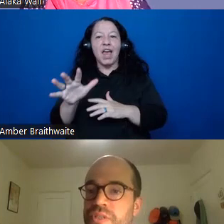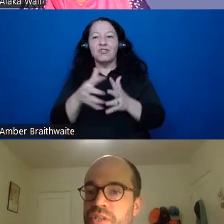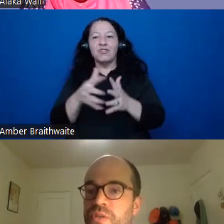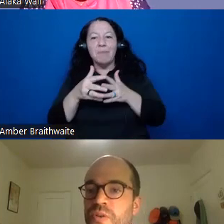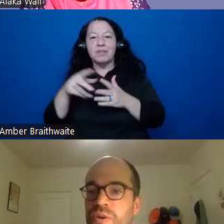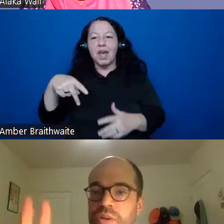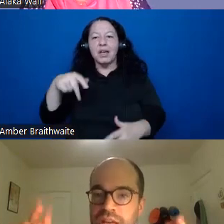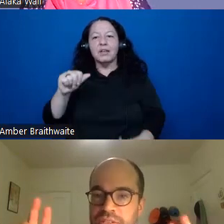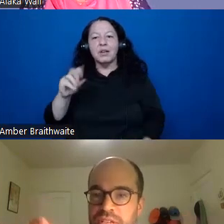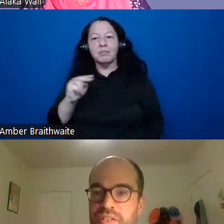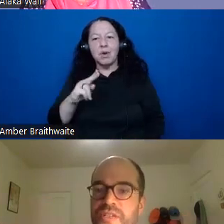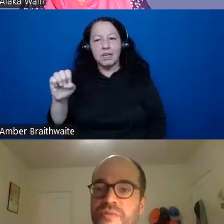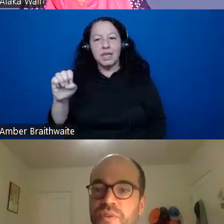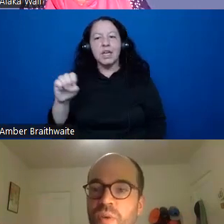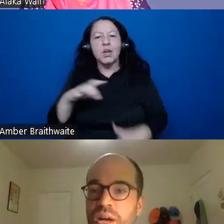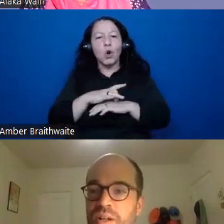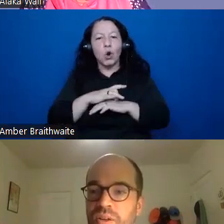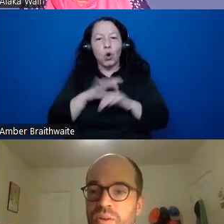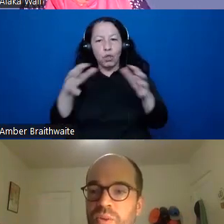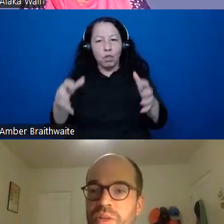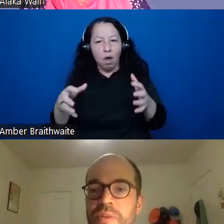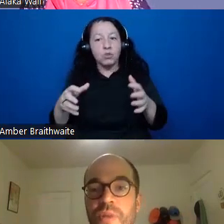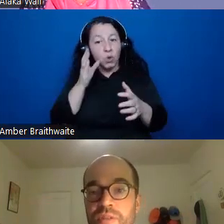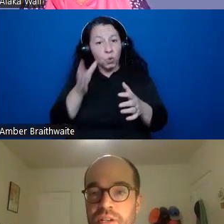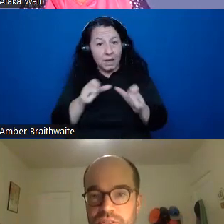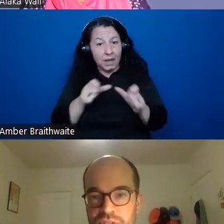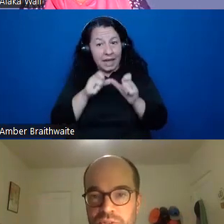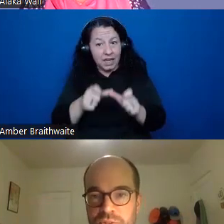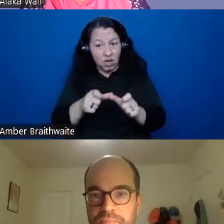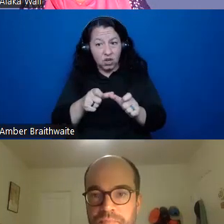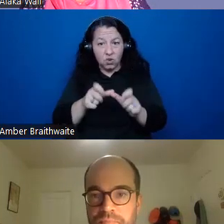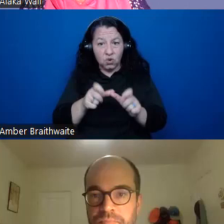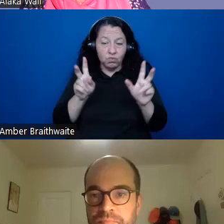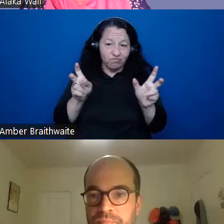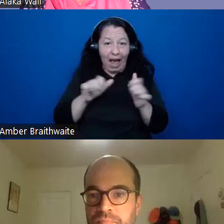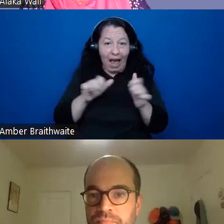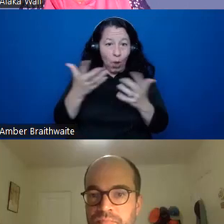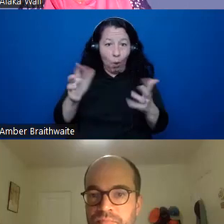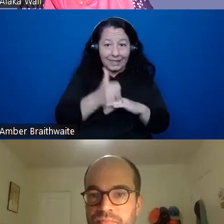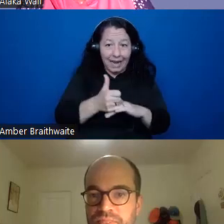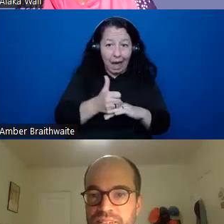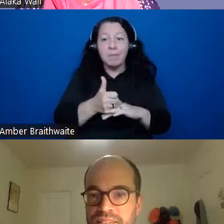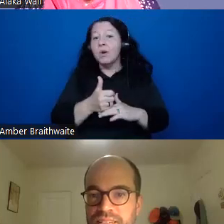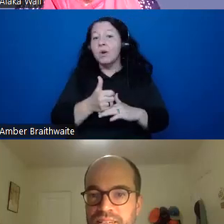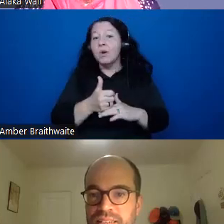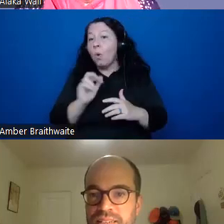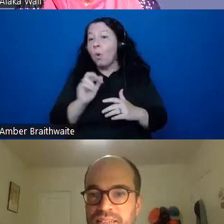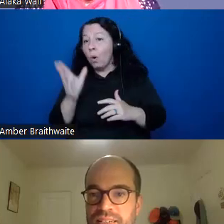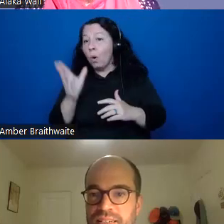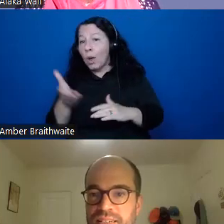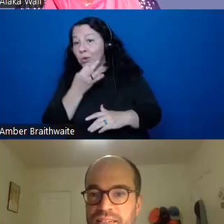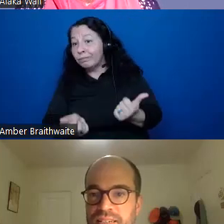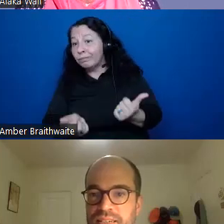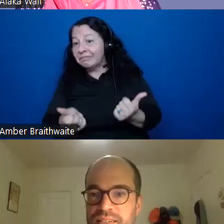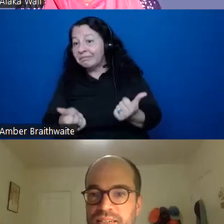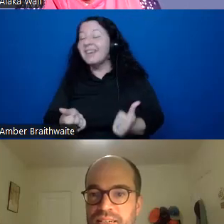those continue, quote, as is for a while, or will they be renovated soon? Oh my goodness, great question. Well, the Pawnee Earth